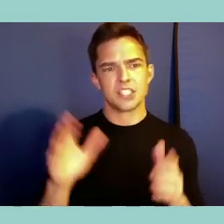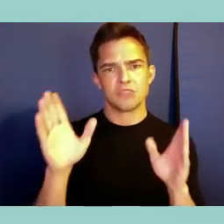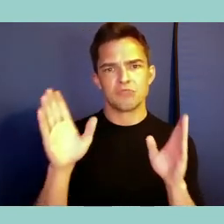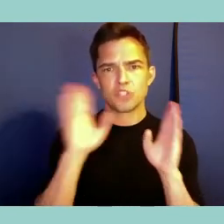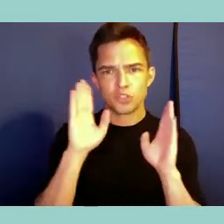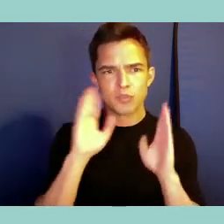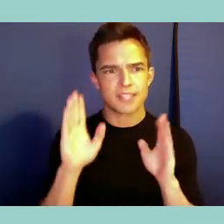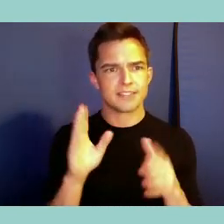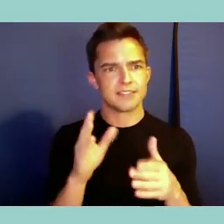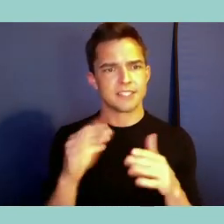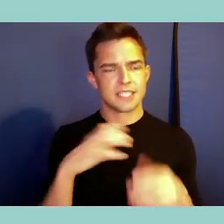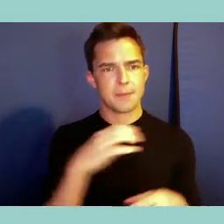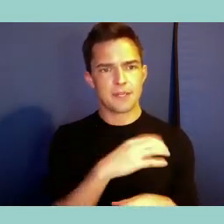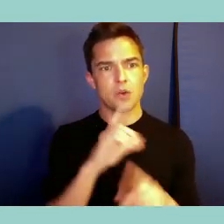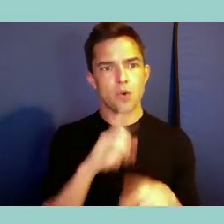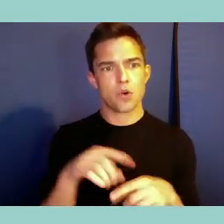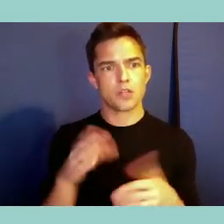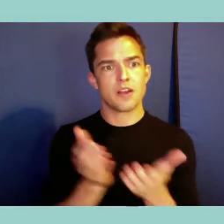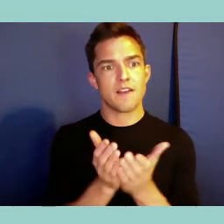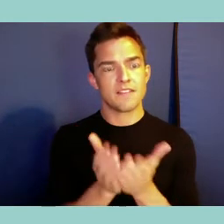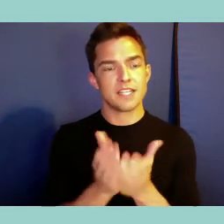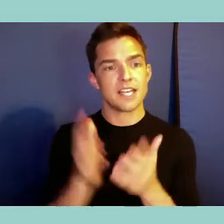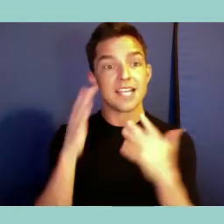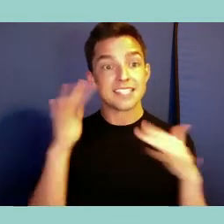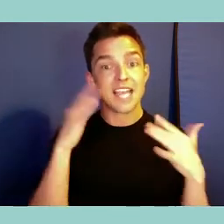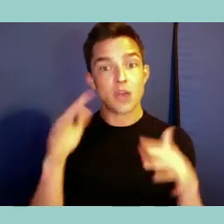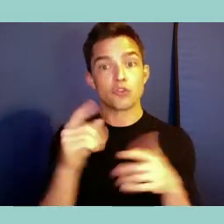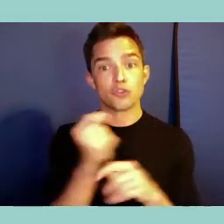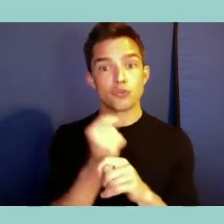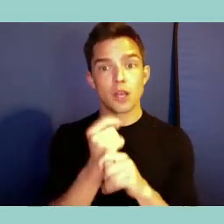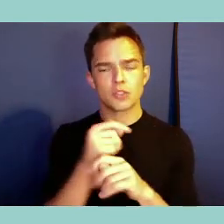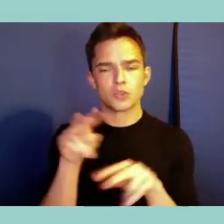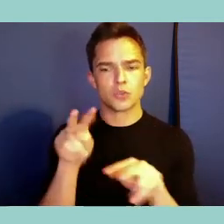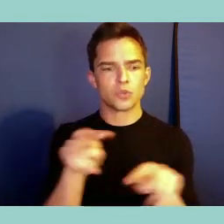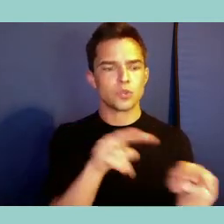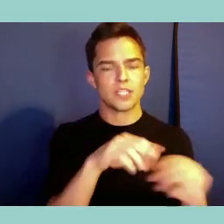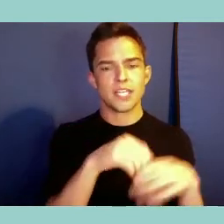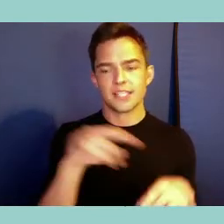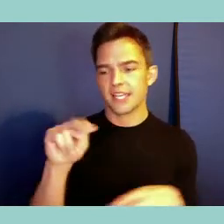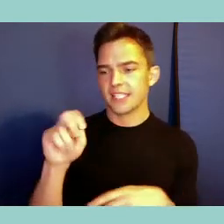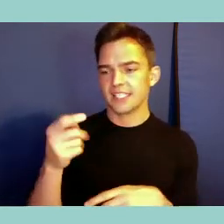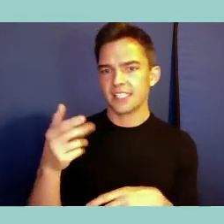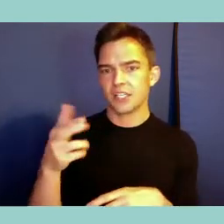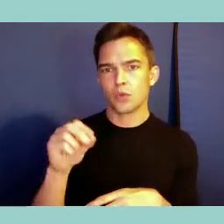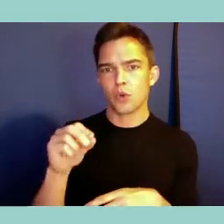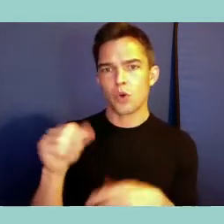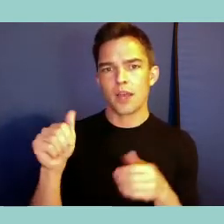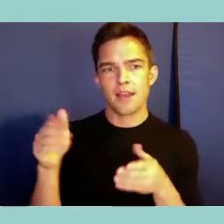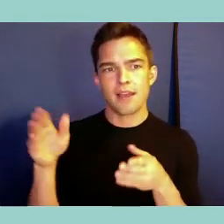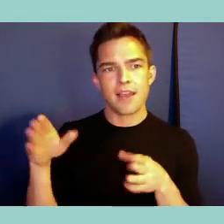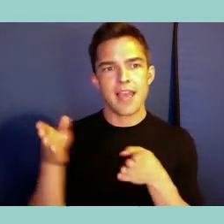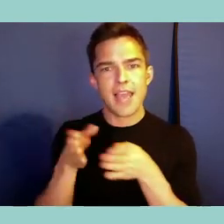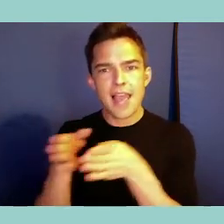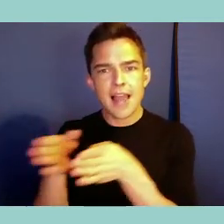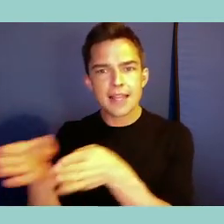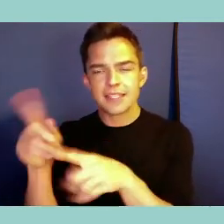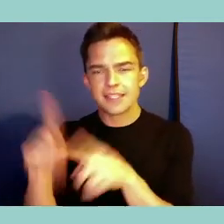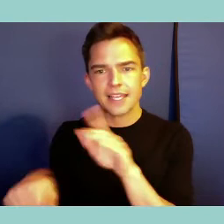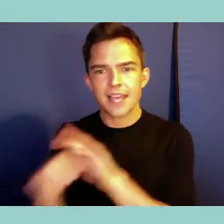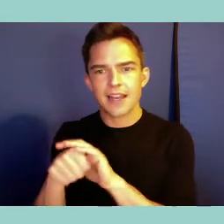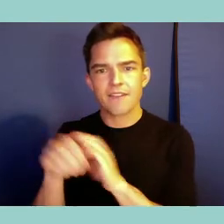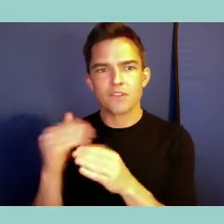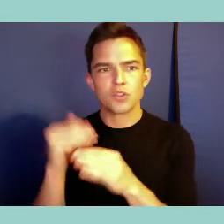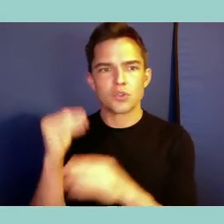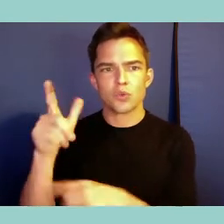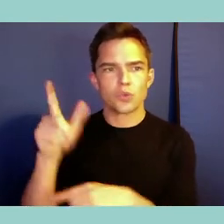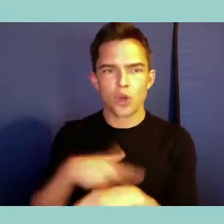Committee. Order a fleet of sound trucks to patrol the streets in the Negro alleys. They can't remain hidden for